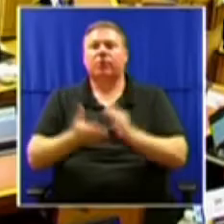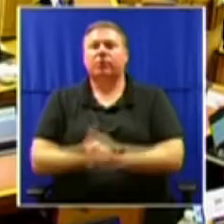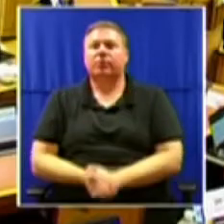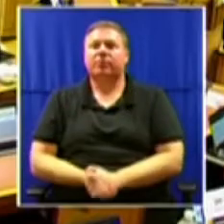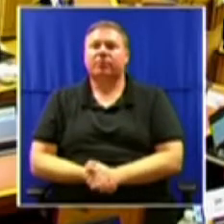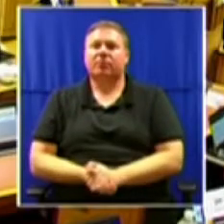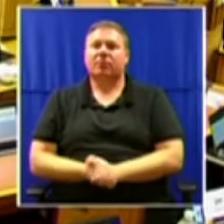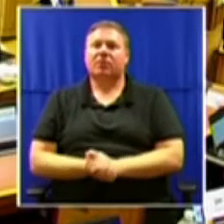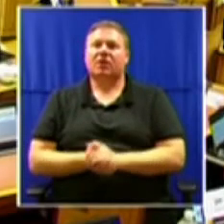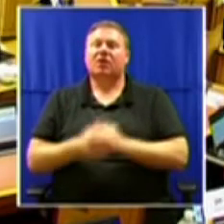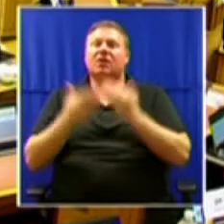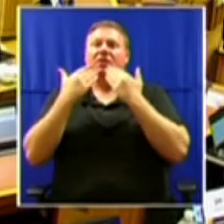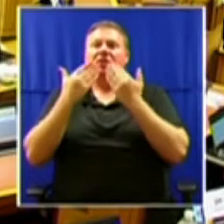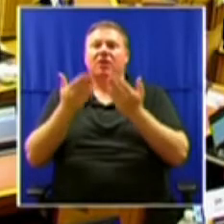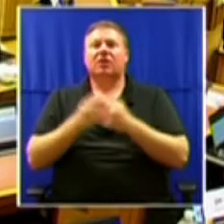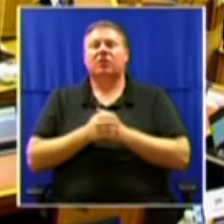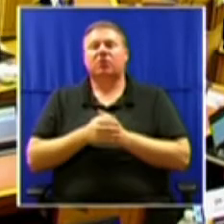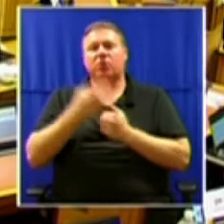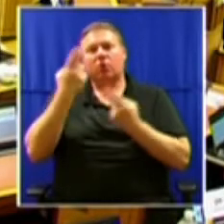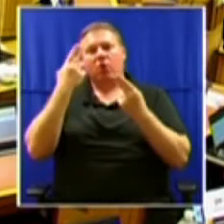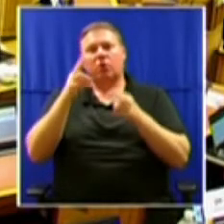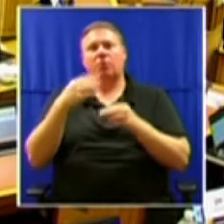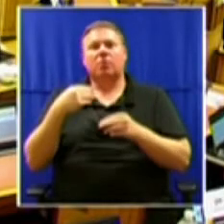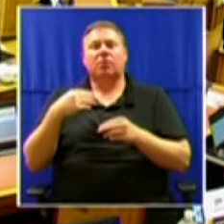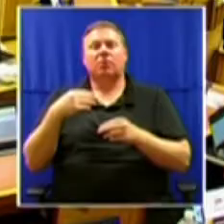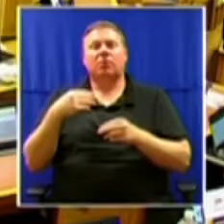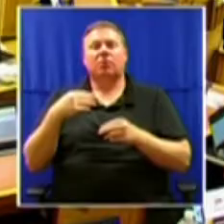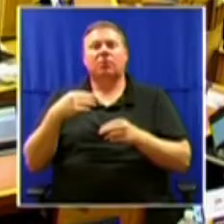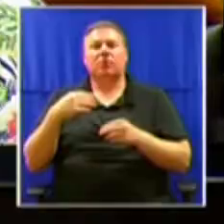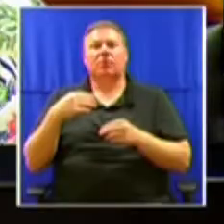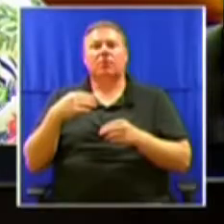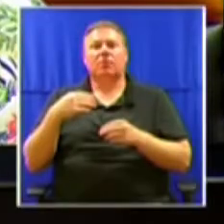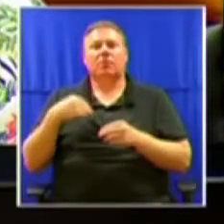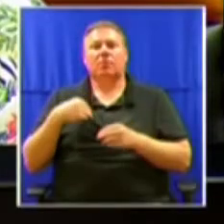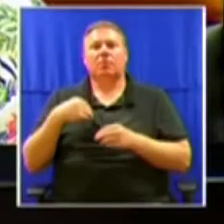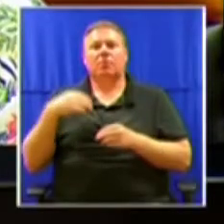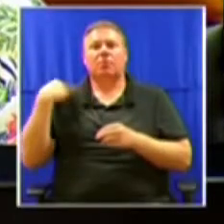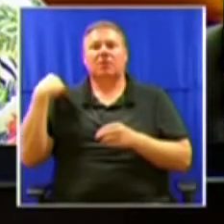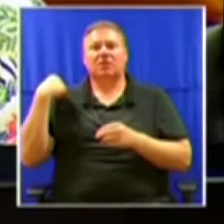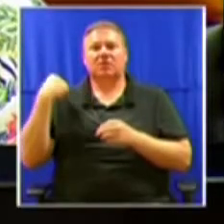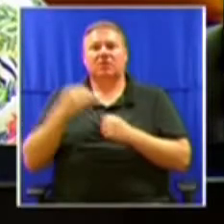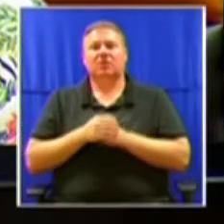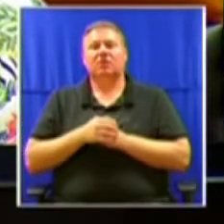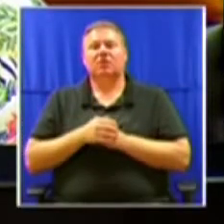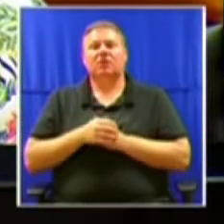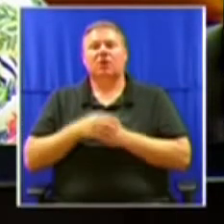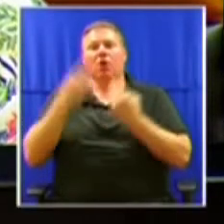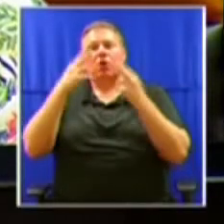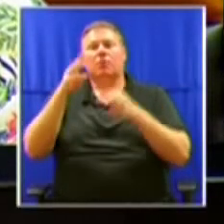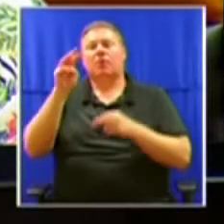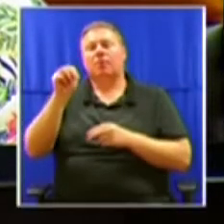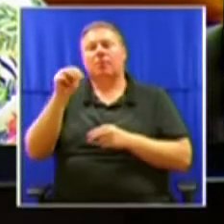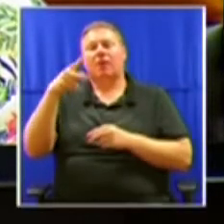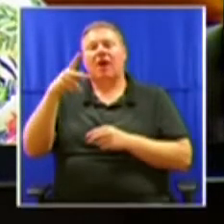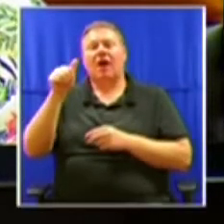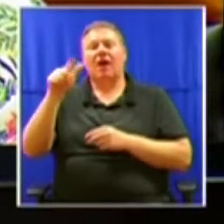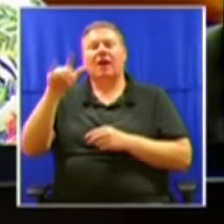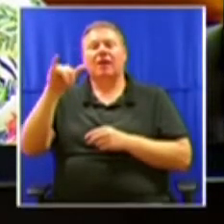you, Honorable Minister. Honorable Mkhalipi.